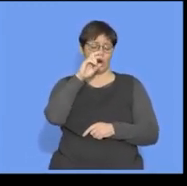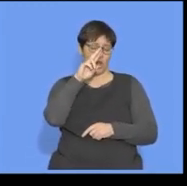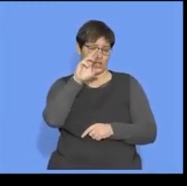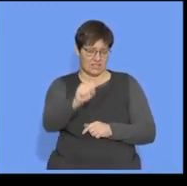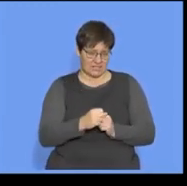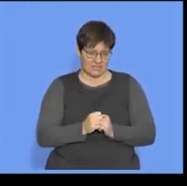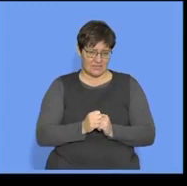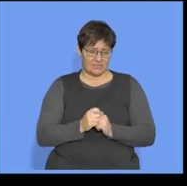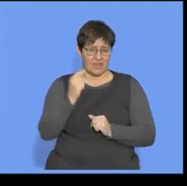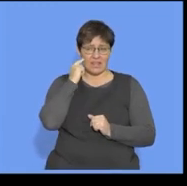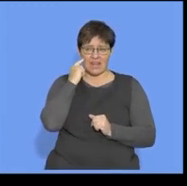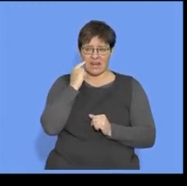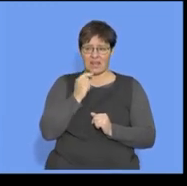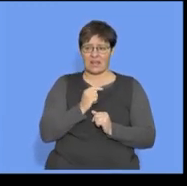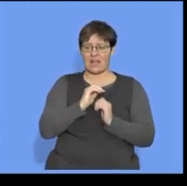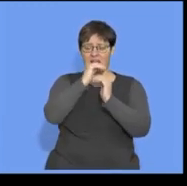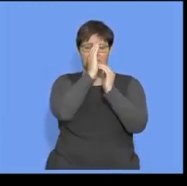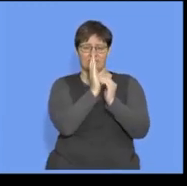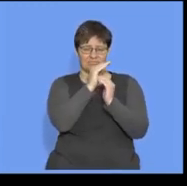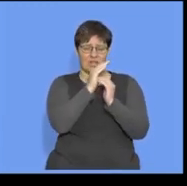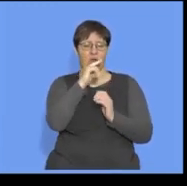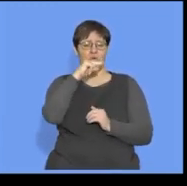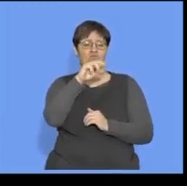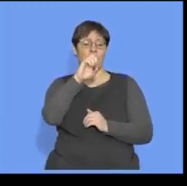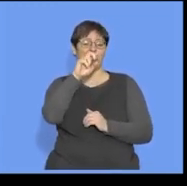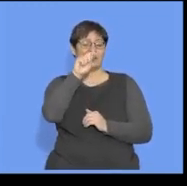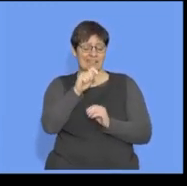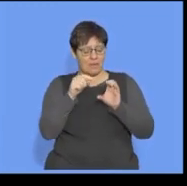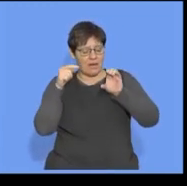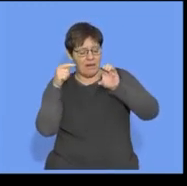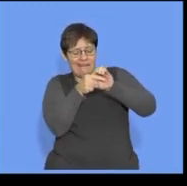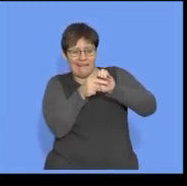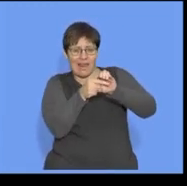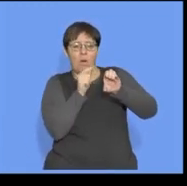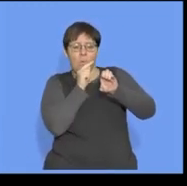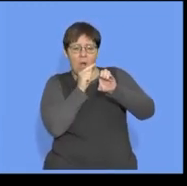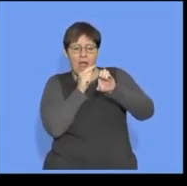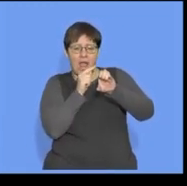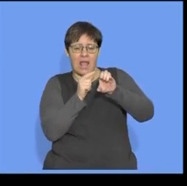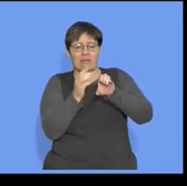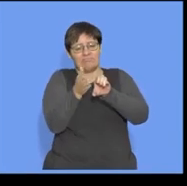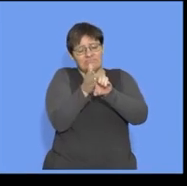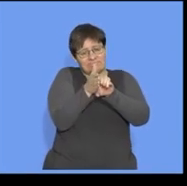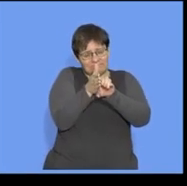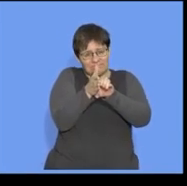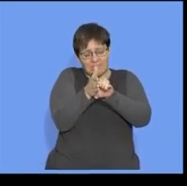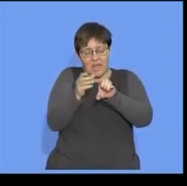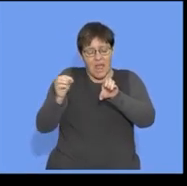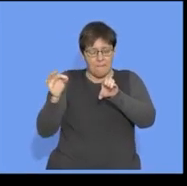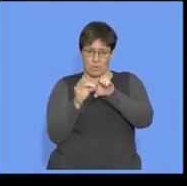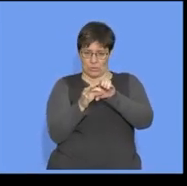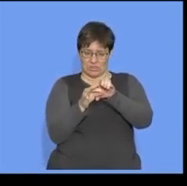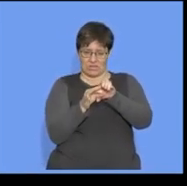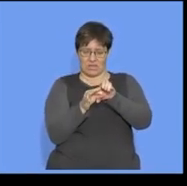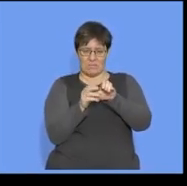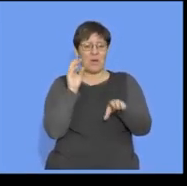the grommet, this is an instrument that is inserted in the tympanic membrane if you've